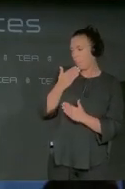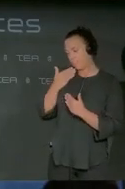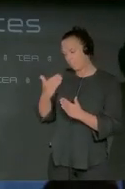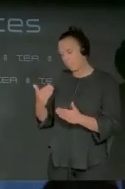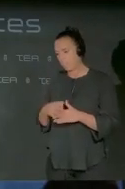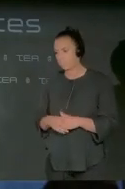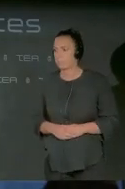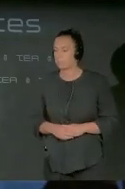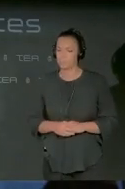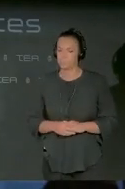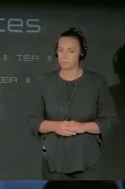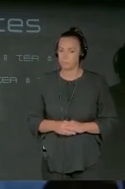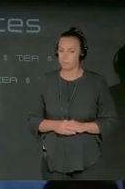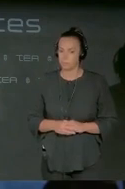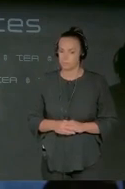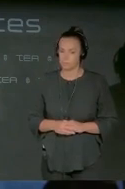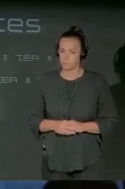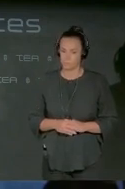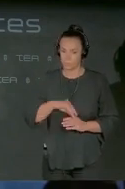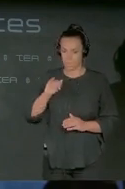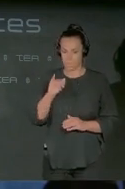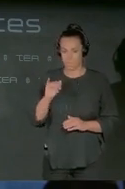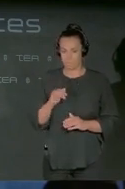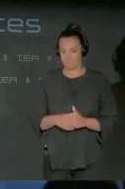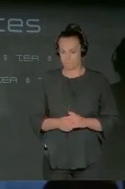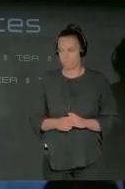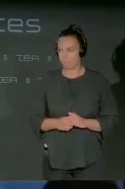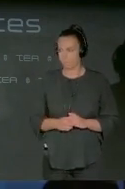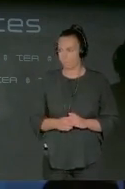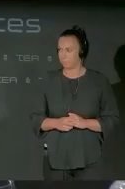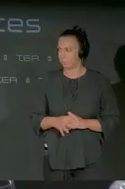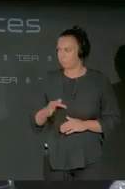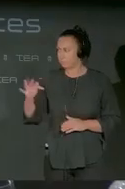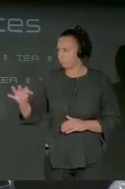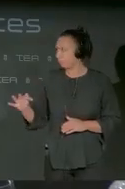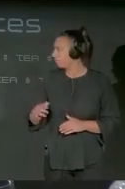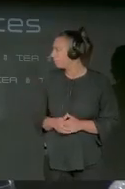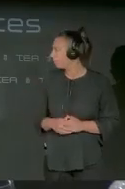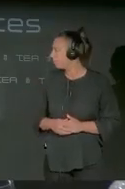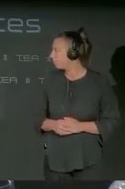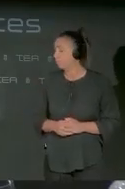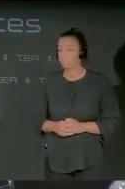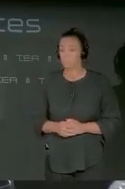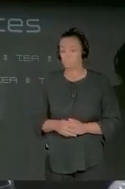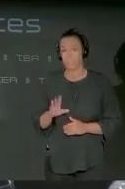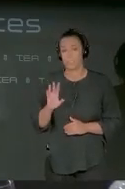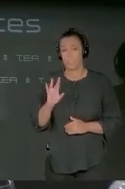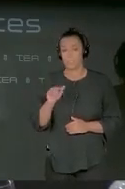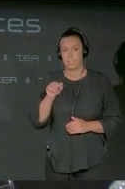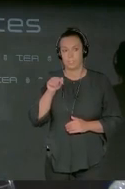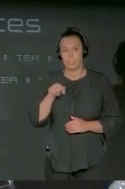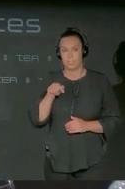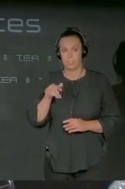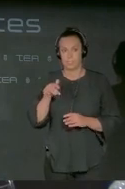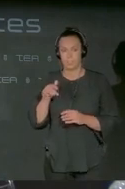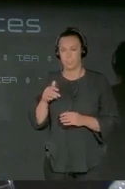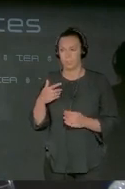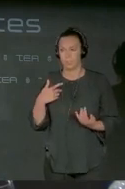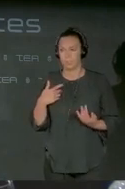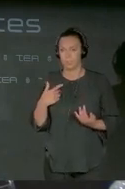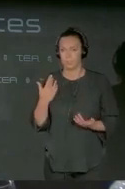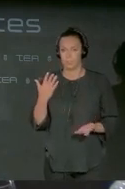Jari-Pekka. So, this has been a historic day for the video game industry, because this is the first